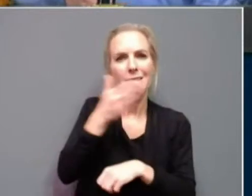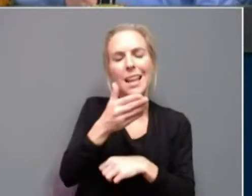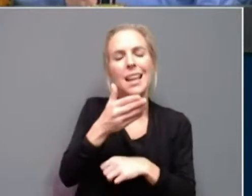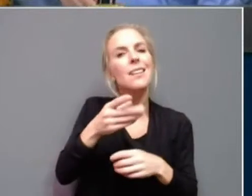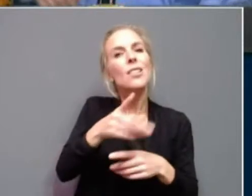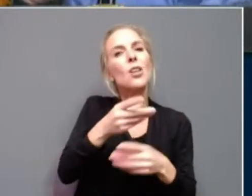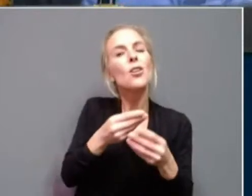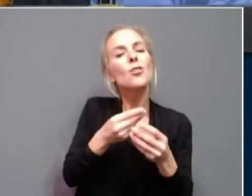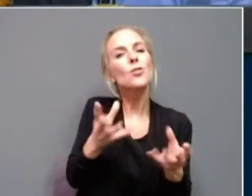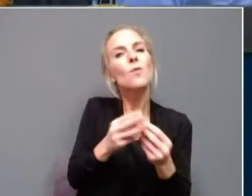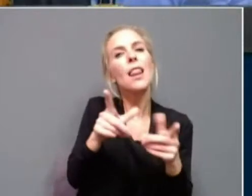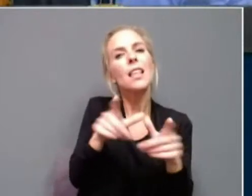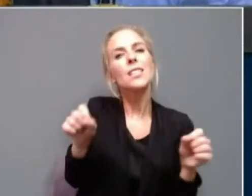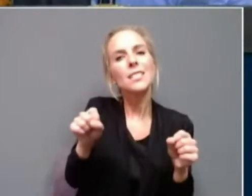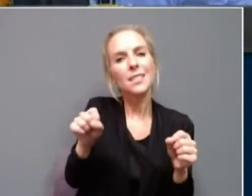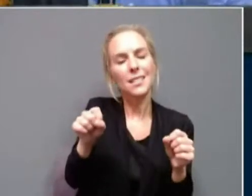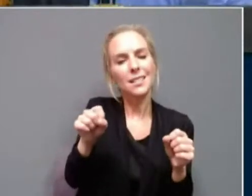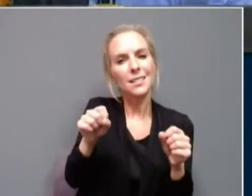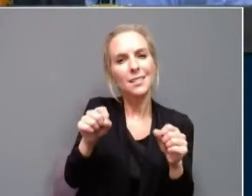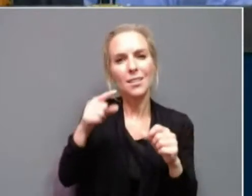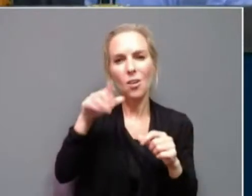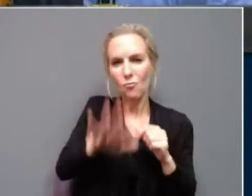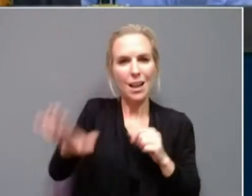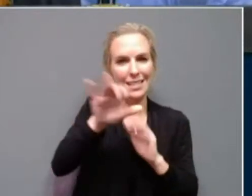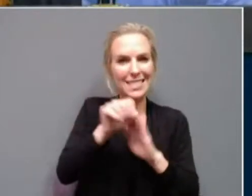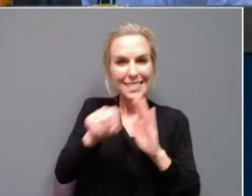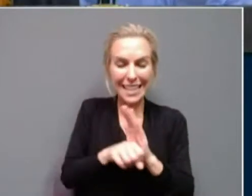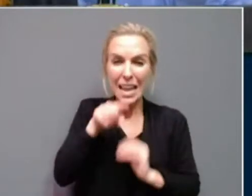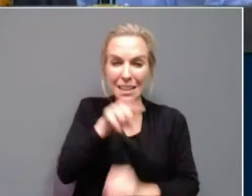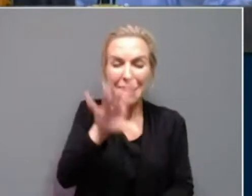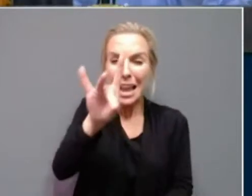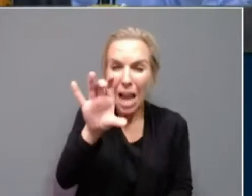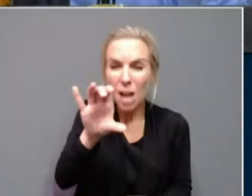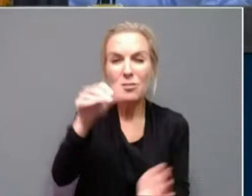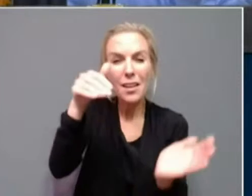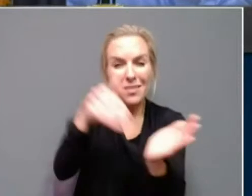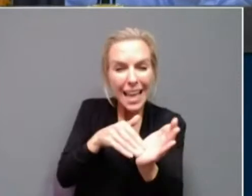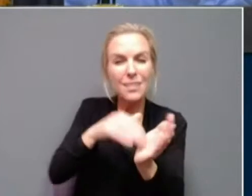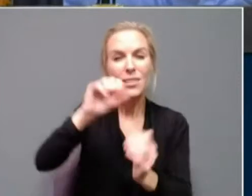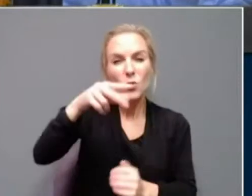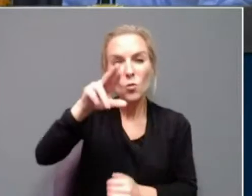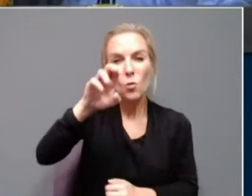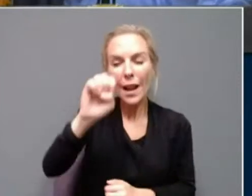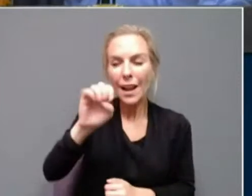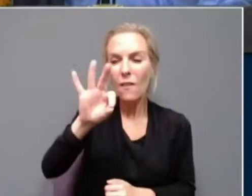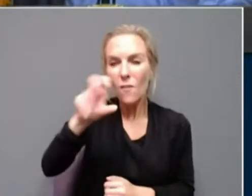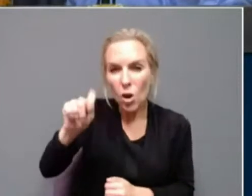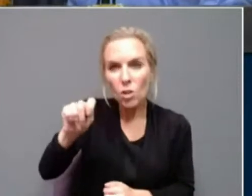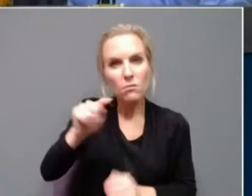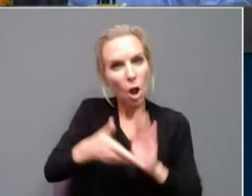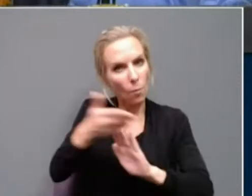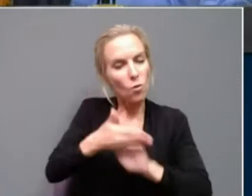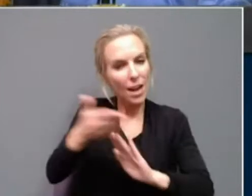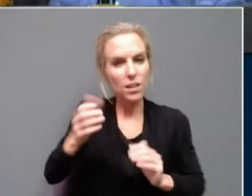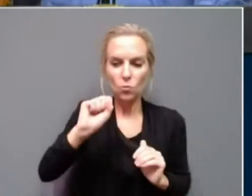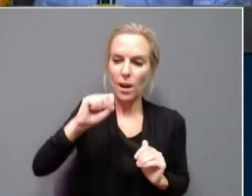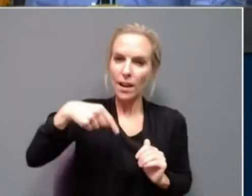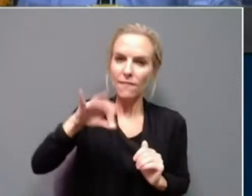companies across the state. This is an 800,000 square foot operation located on